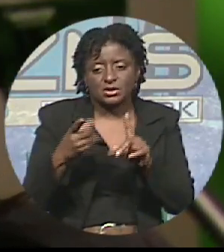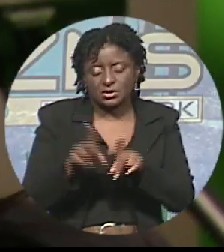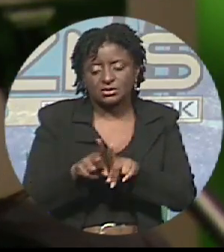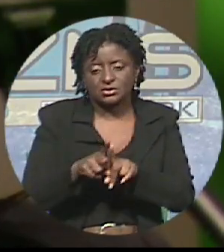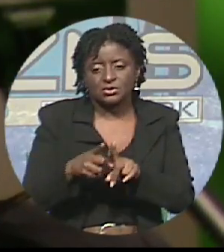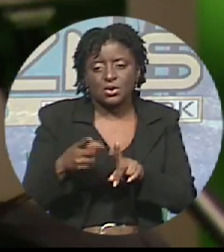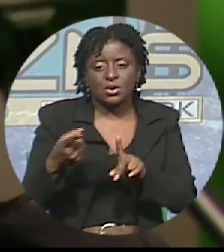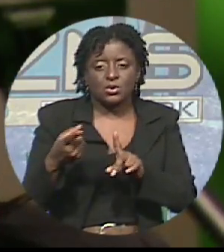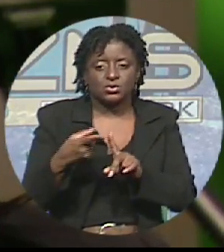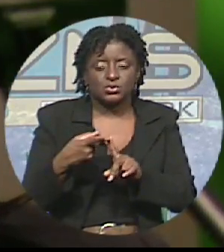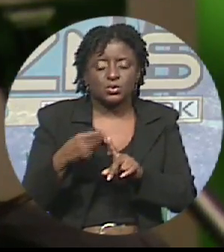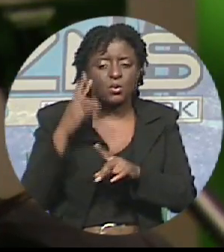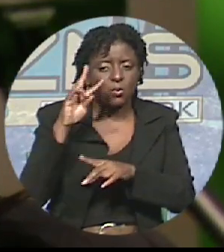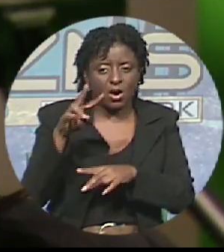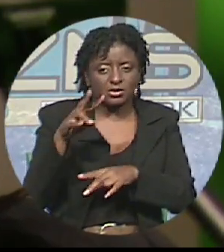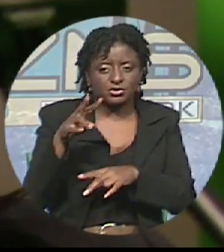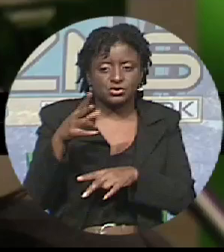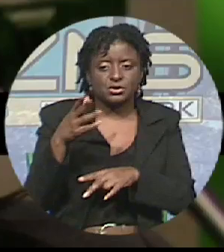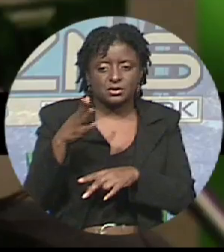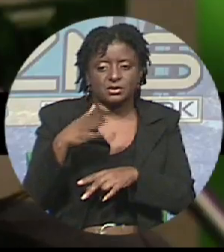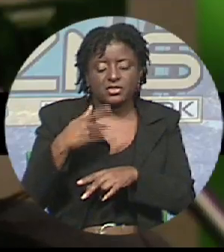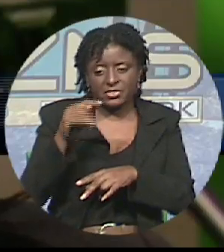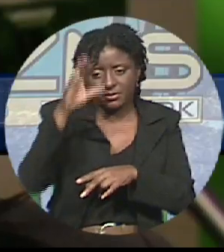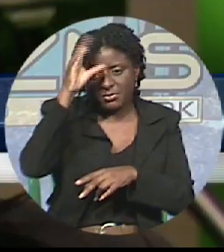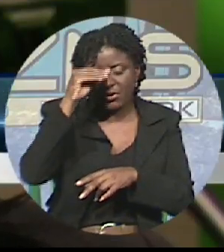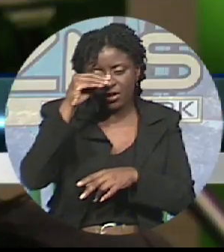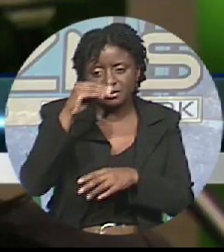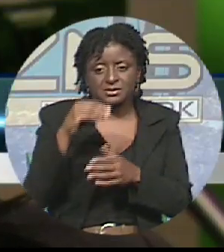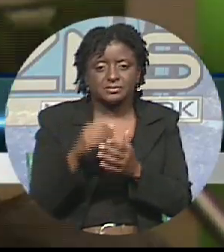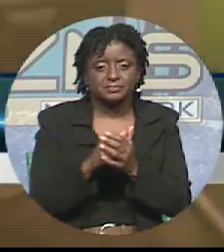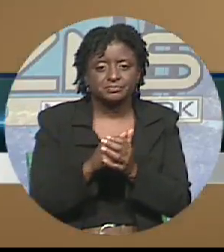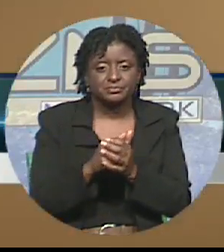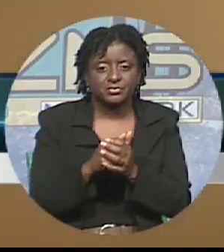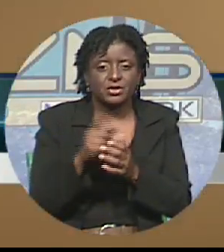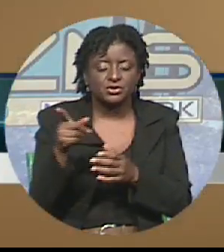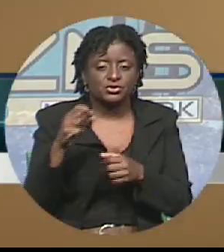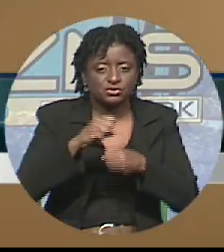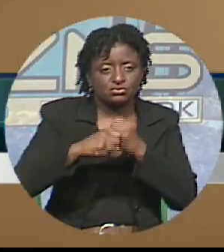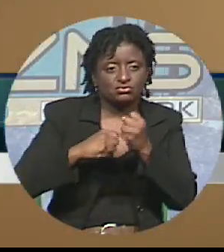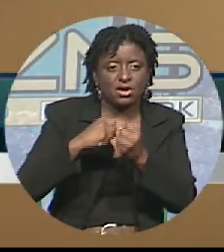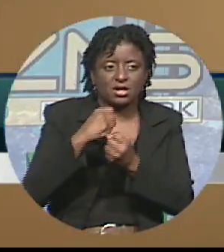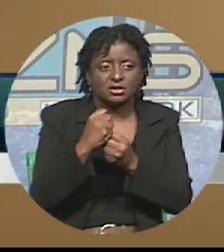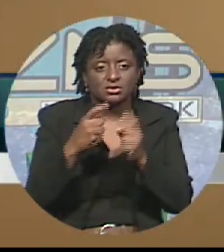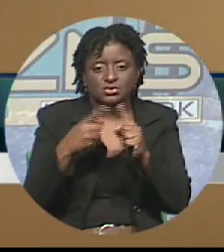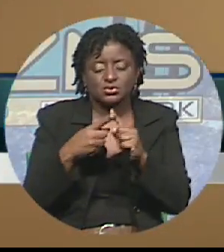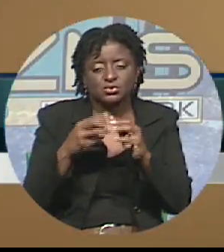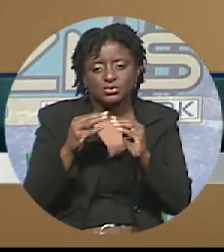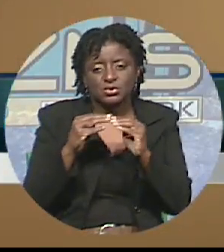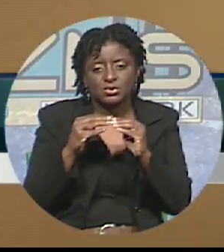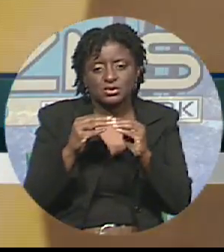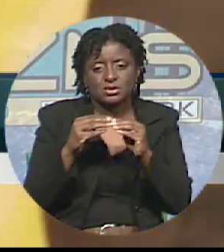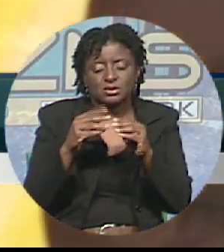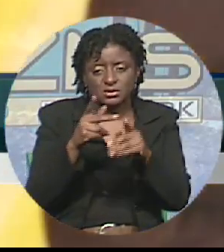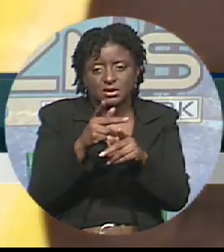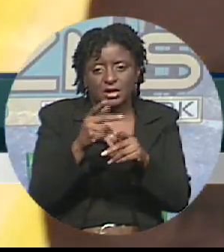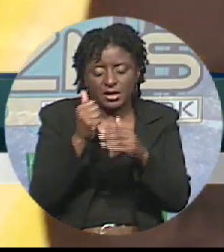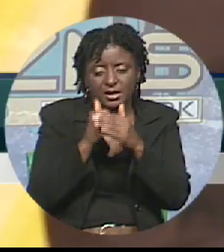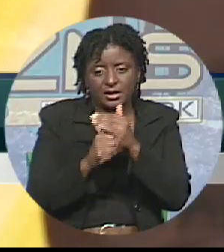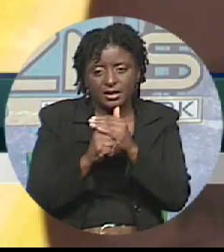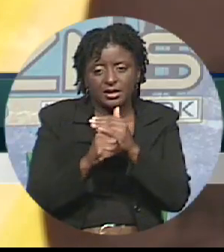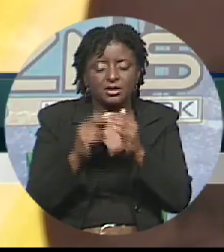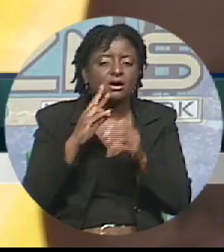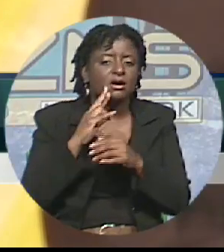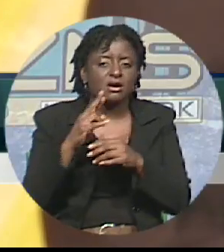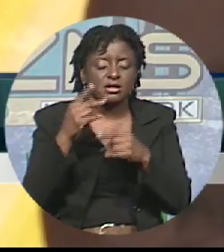more. Dr. Atanish Adderley Cooper struggled to contain her tears as she mourned the loss of her husband, pilot Con Cooper. She says